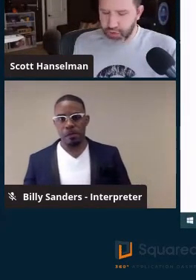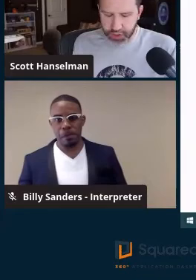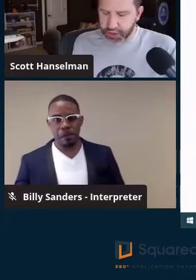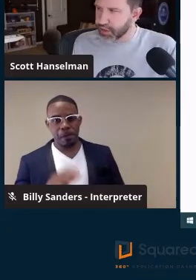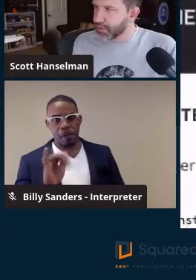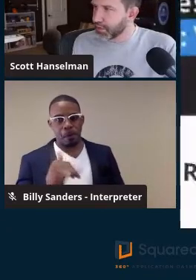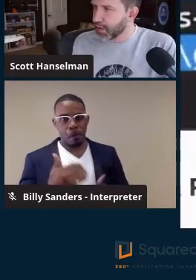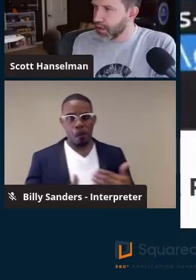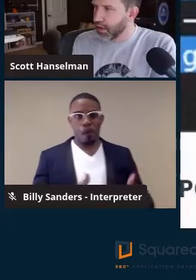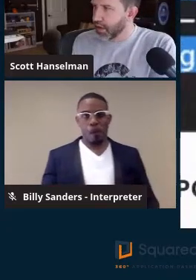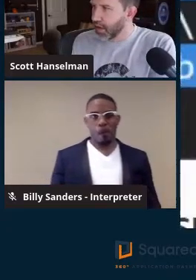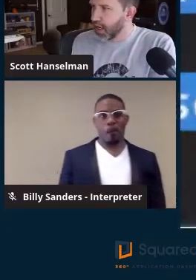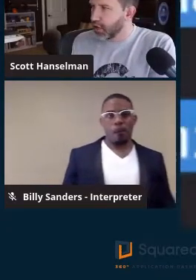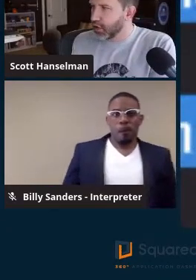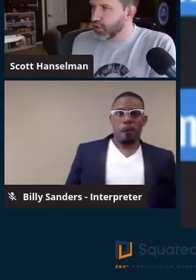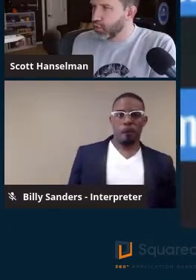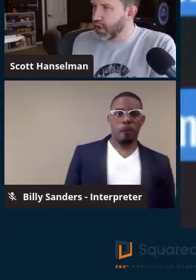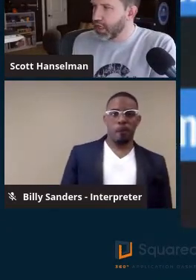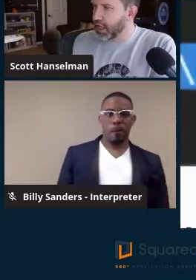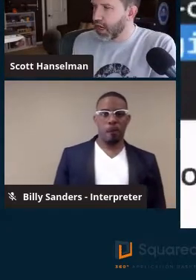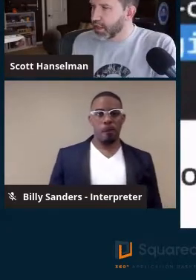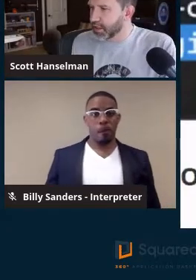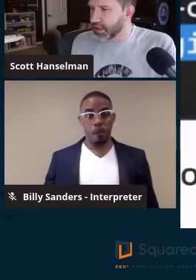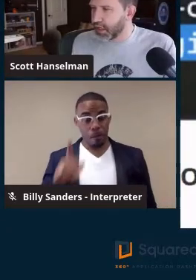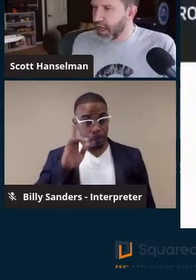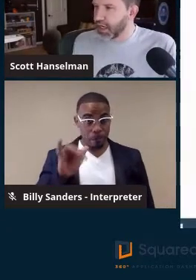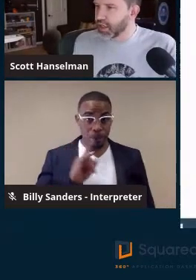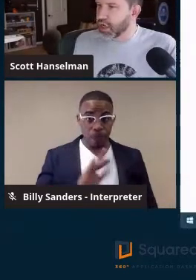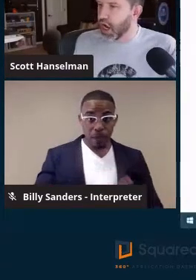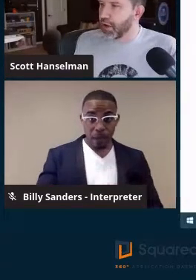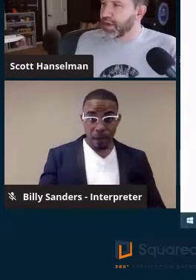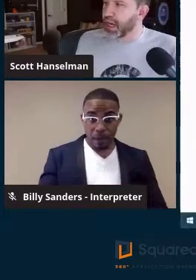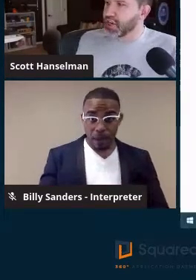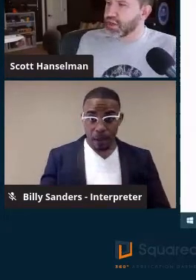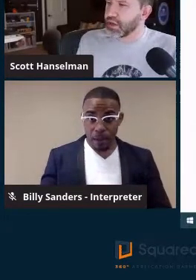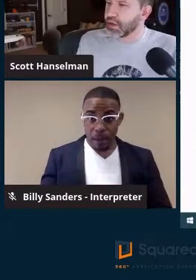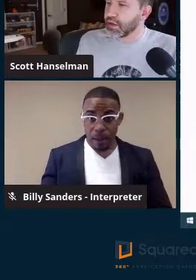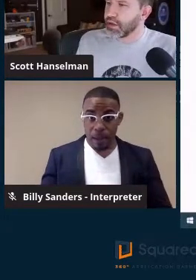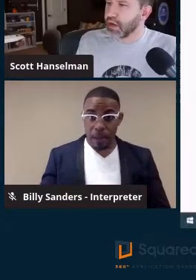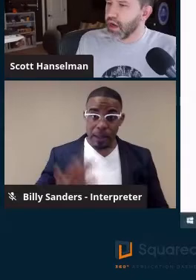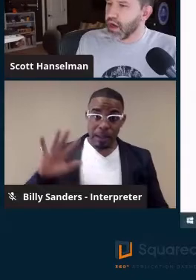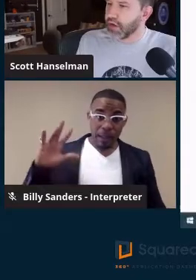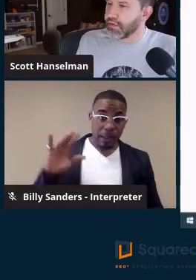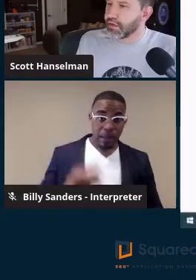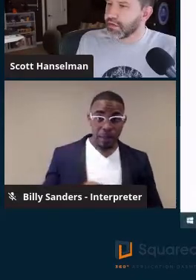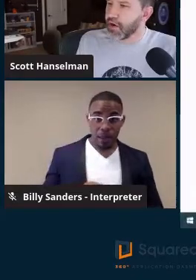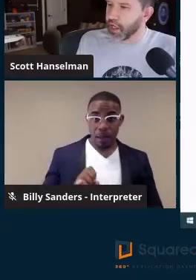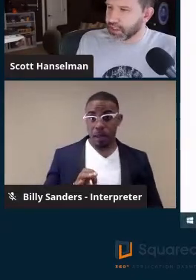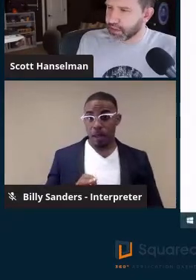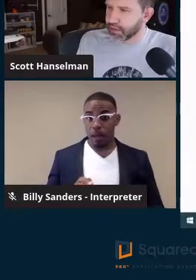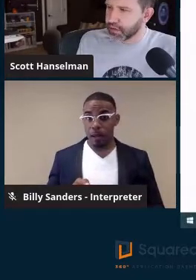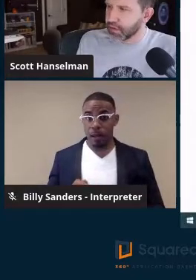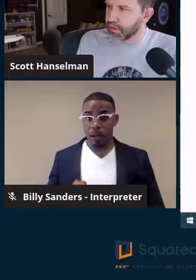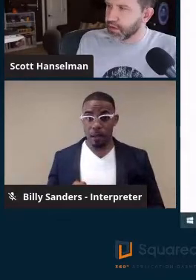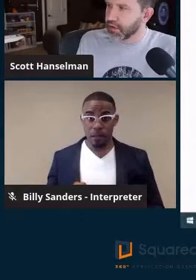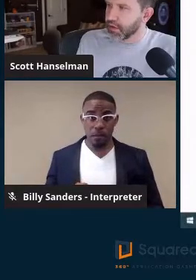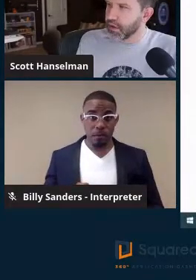that process. It looks really nice, and it's a combination of